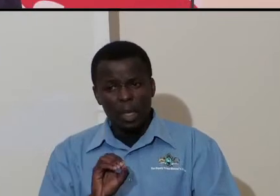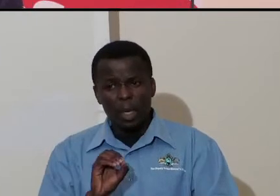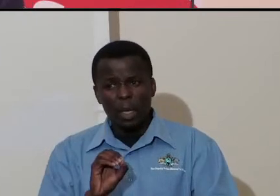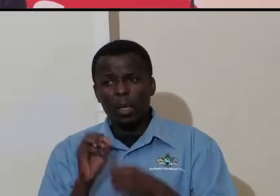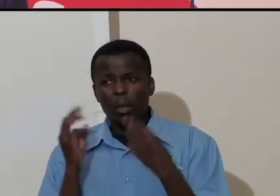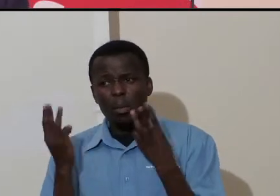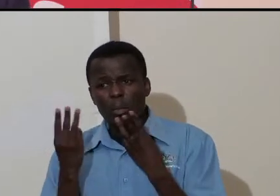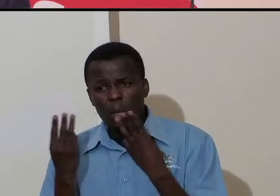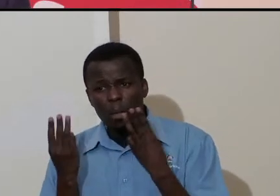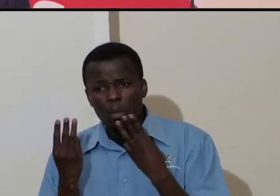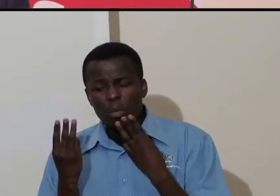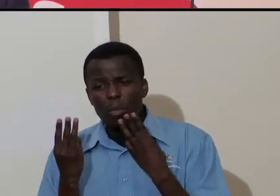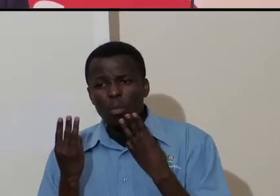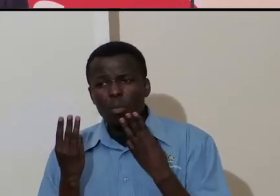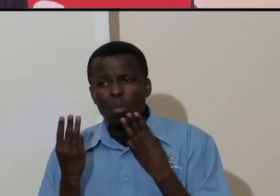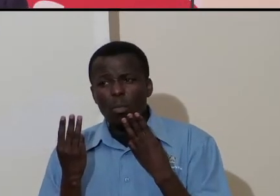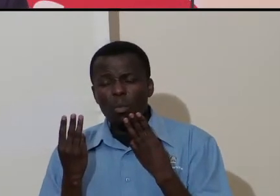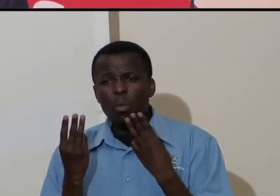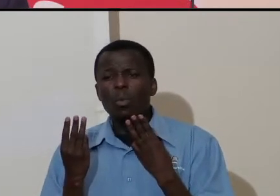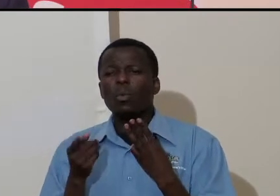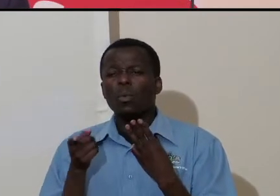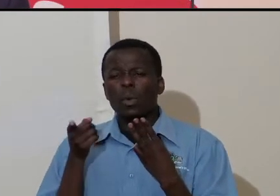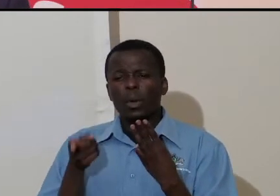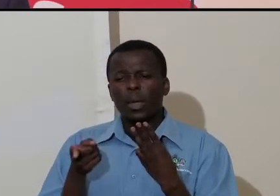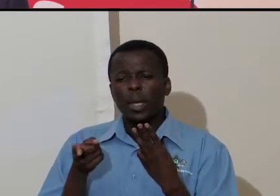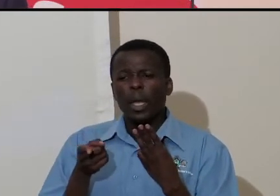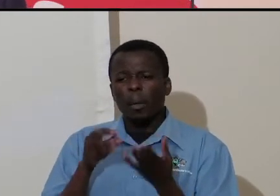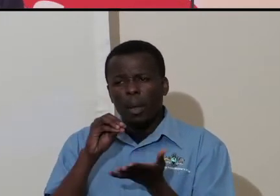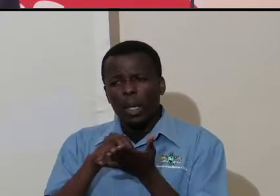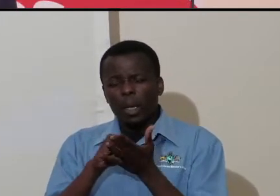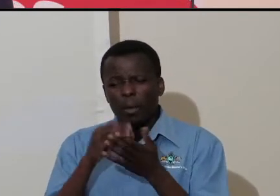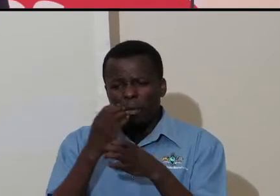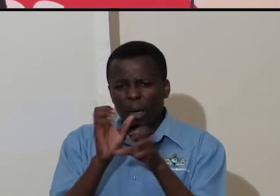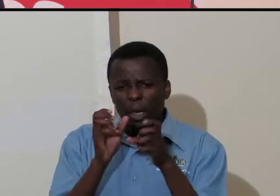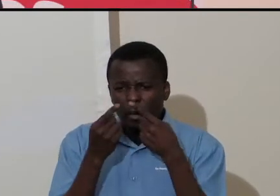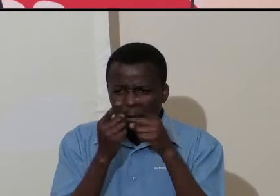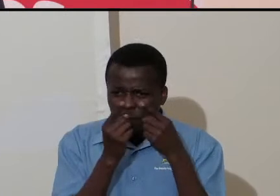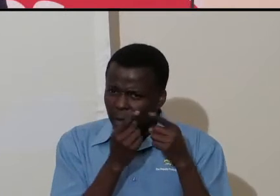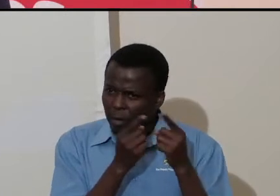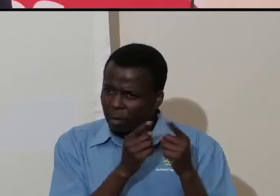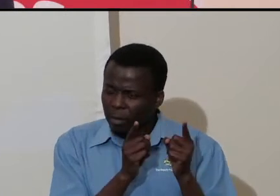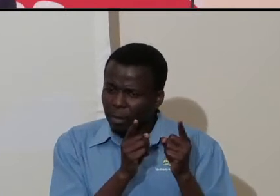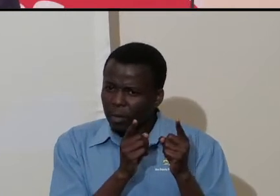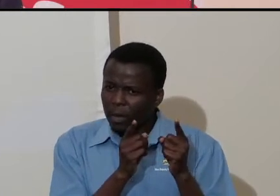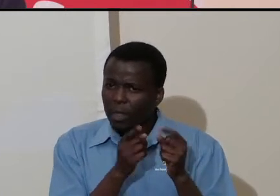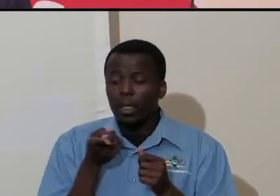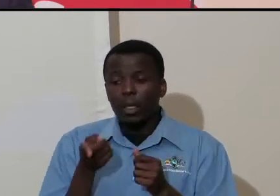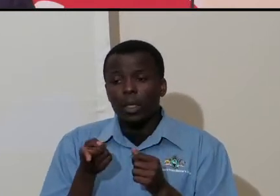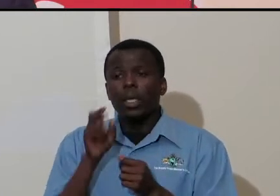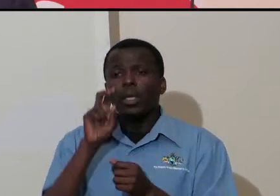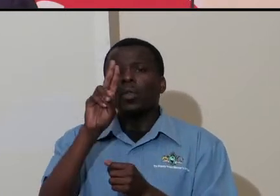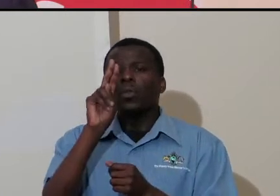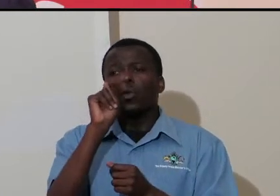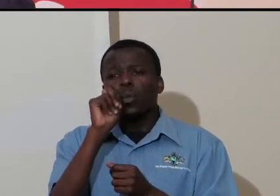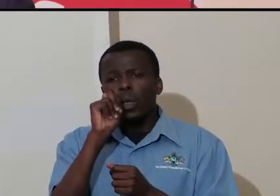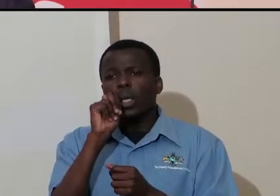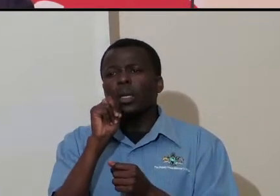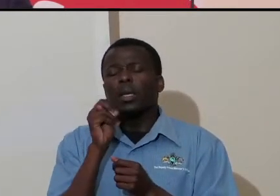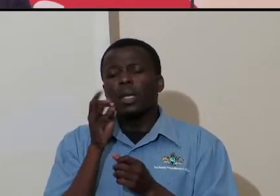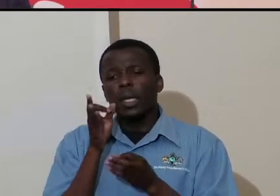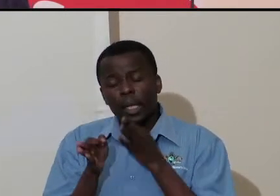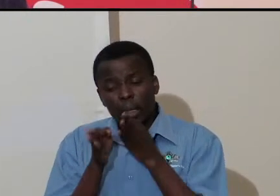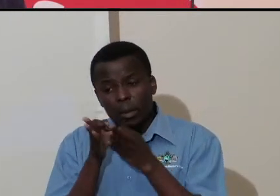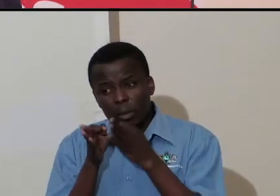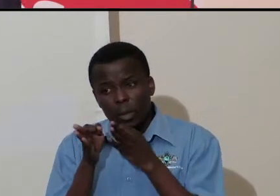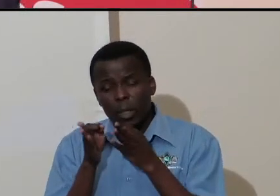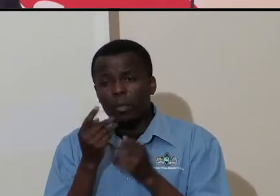open civic space. As noted by the United Nations Office of the High Commissioner for Human